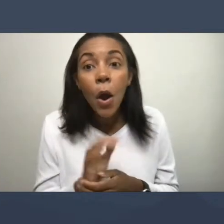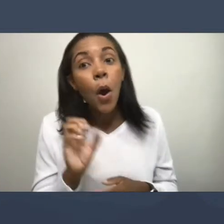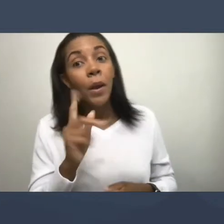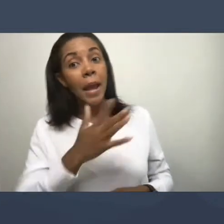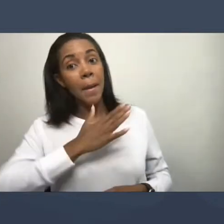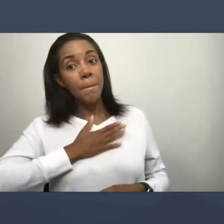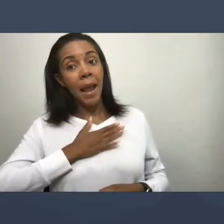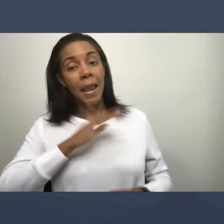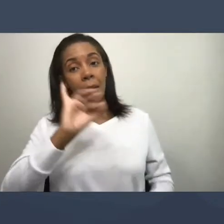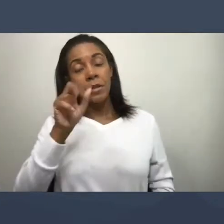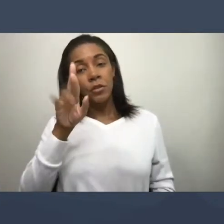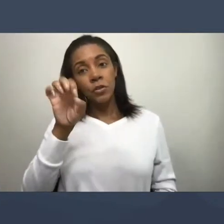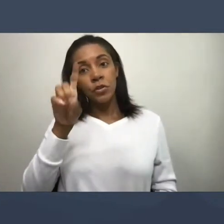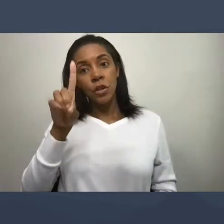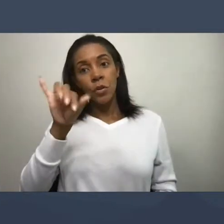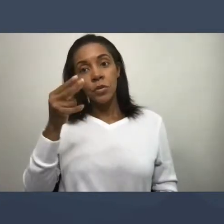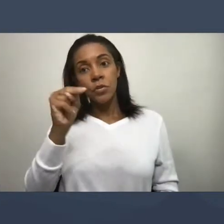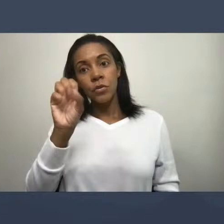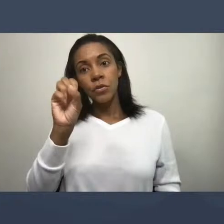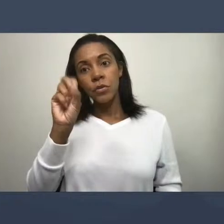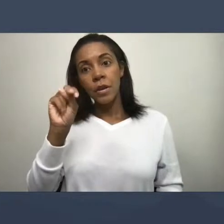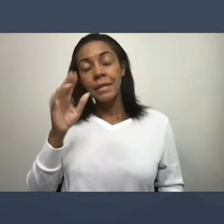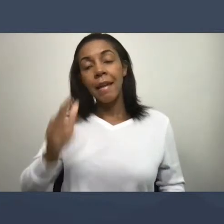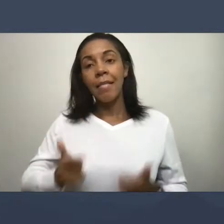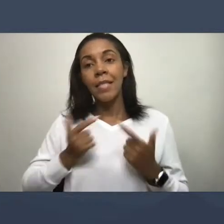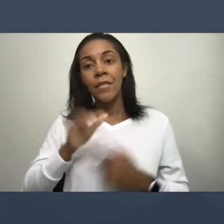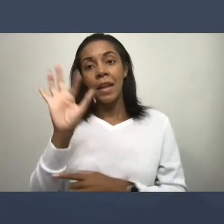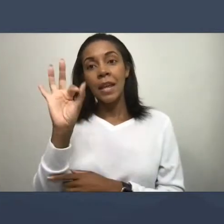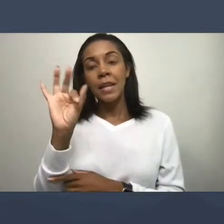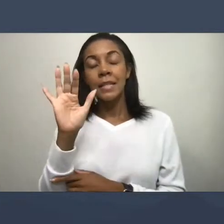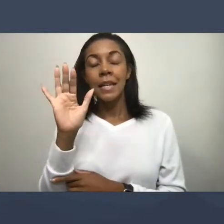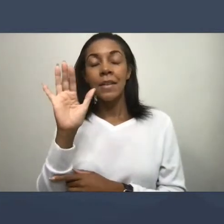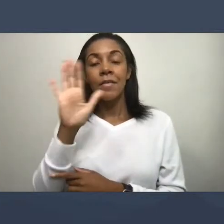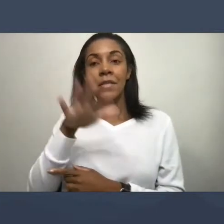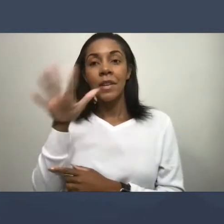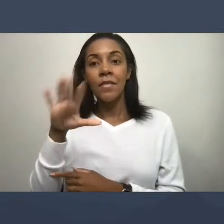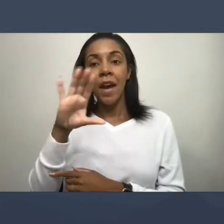my name is Jared Johnson. I live at 1955 Central Avenue,